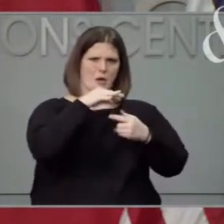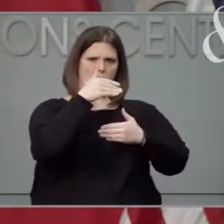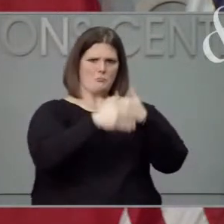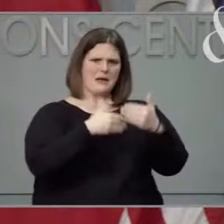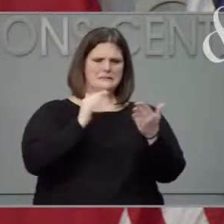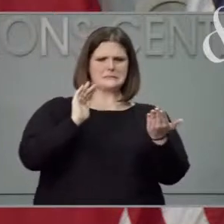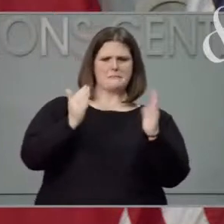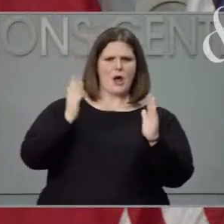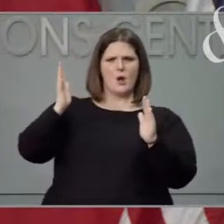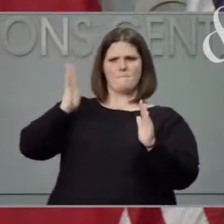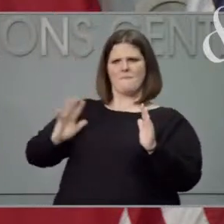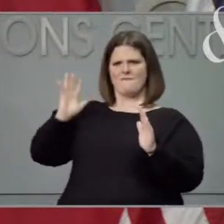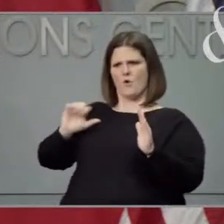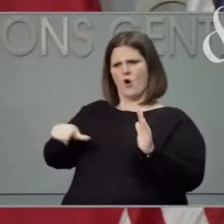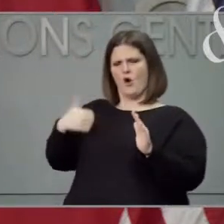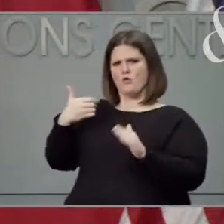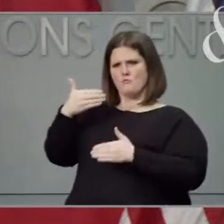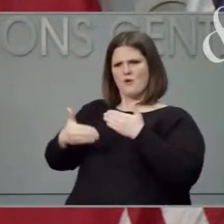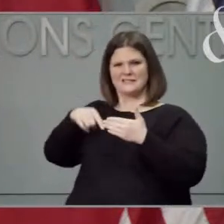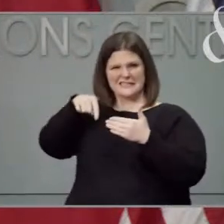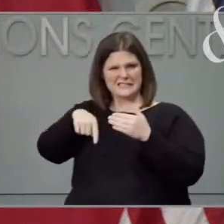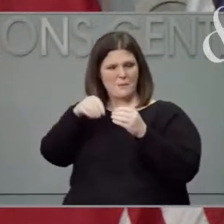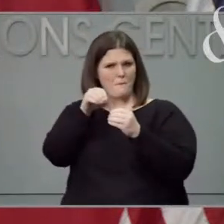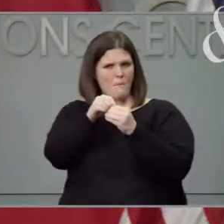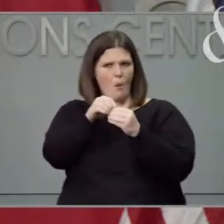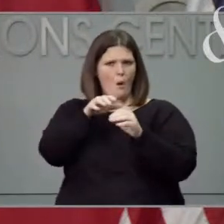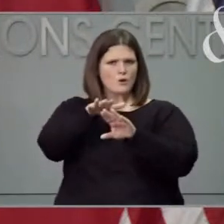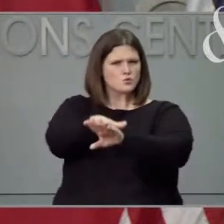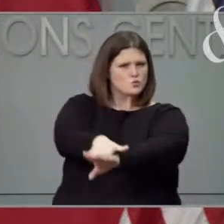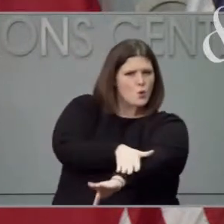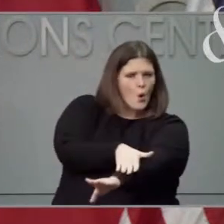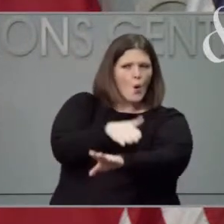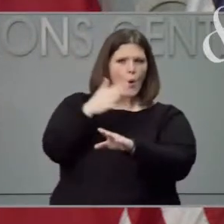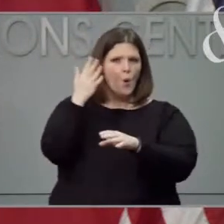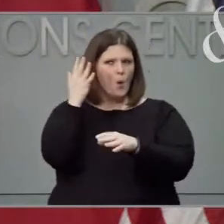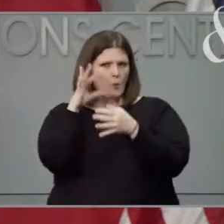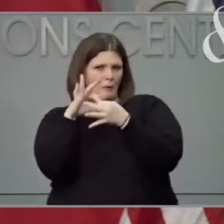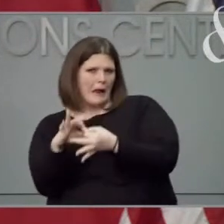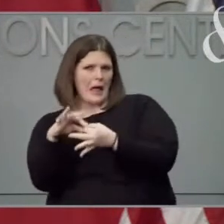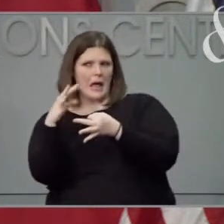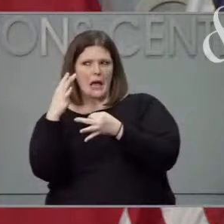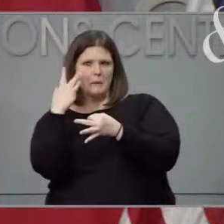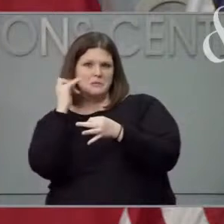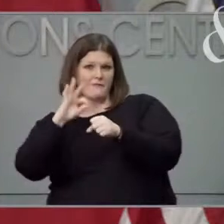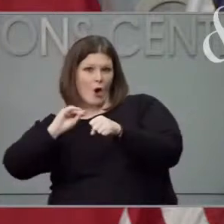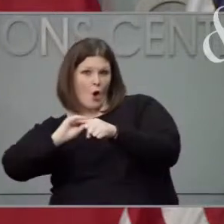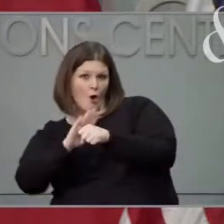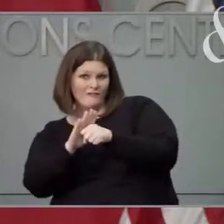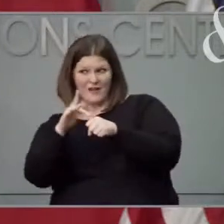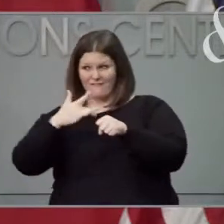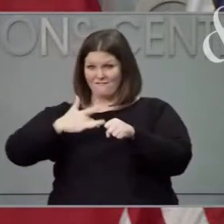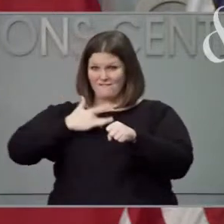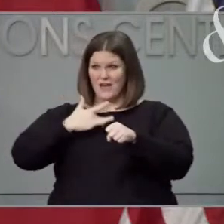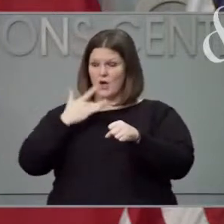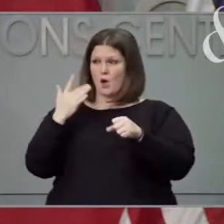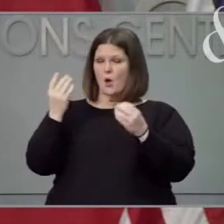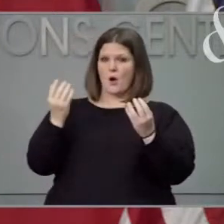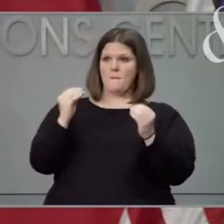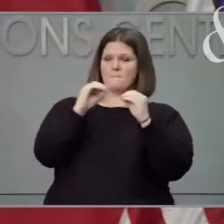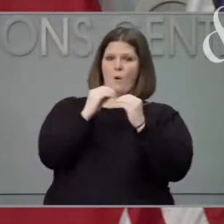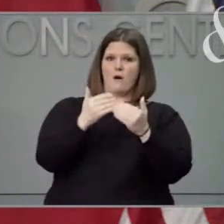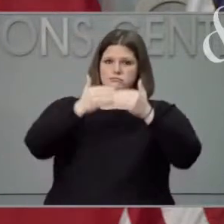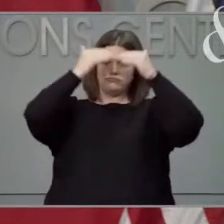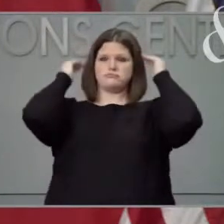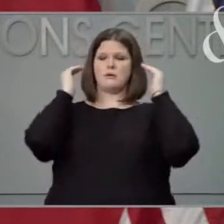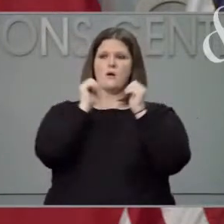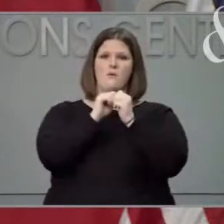past? Has it been slower due to the pandemic? Is this process going to take longer because of more absentee ballots? What's the